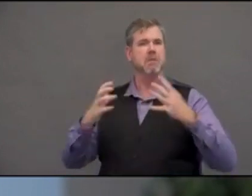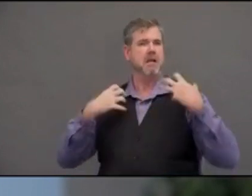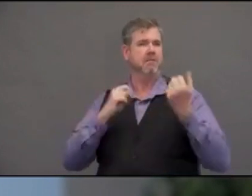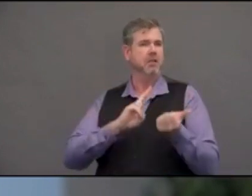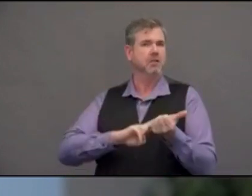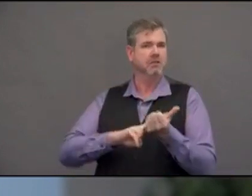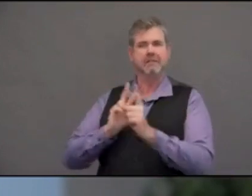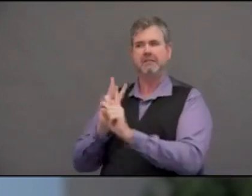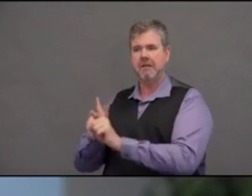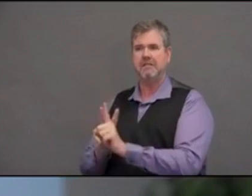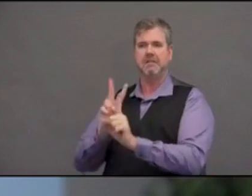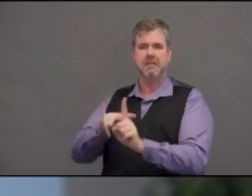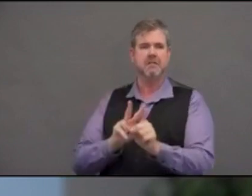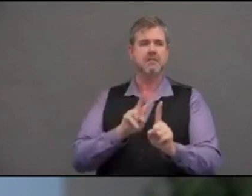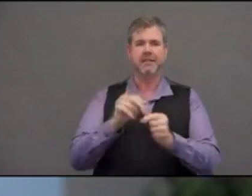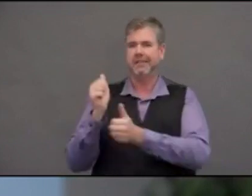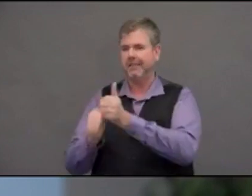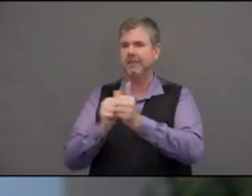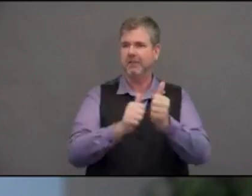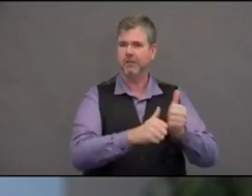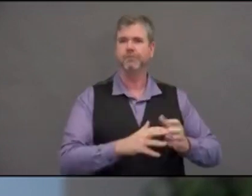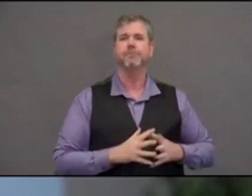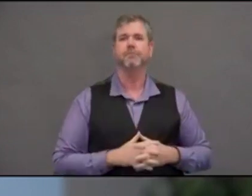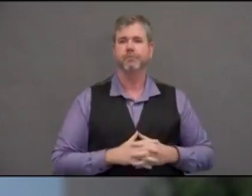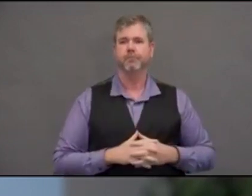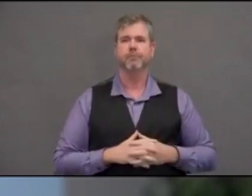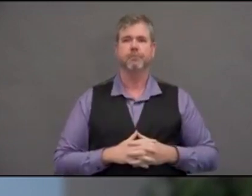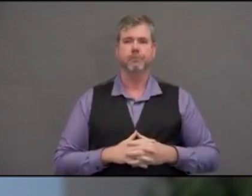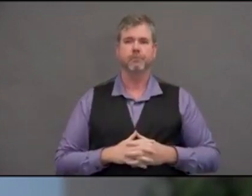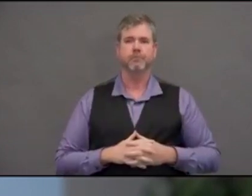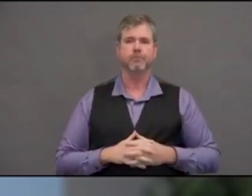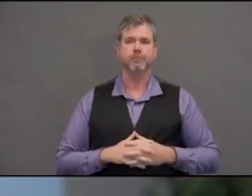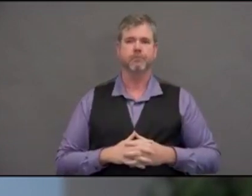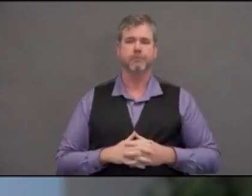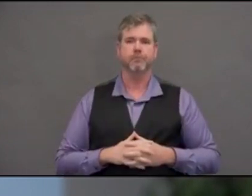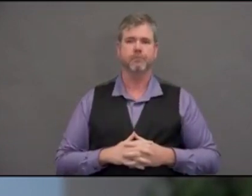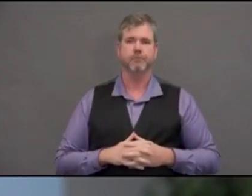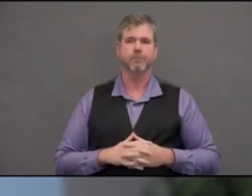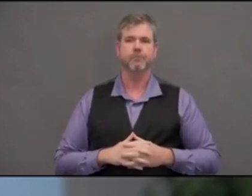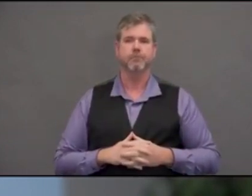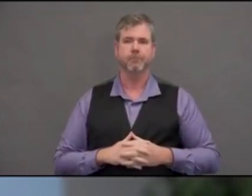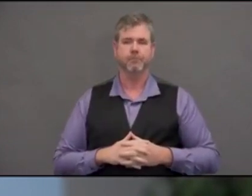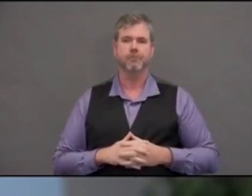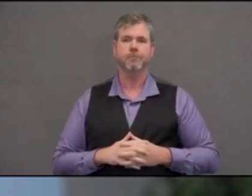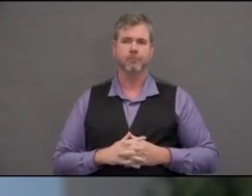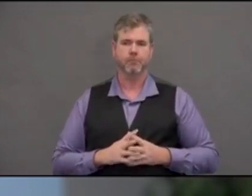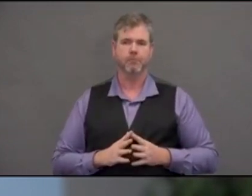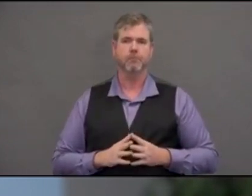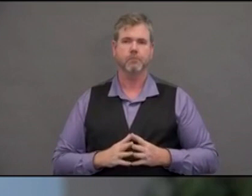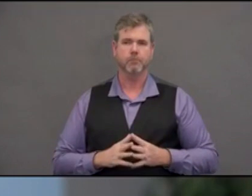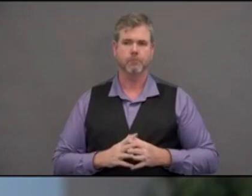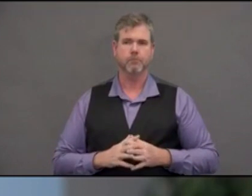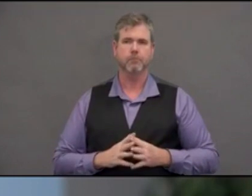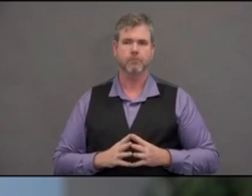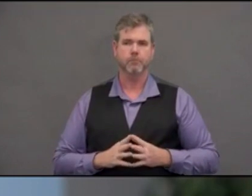depending on what is the situation happening at their facility. They share with